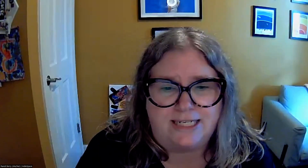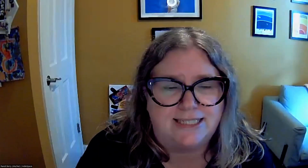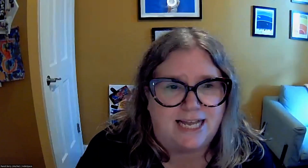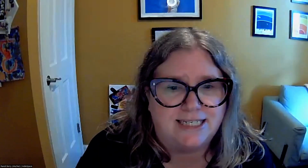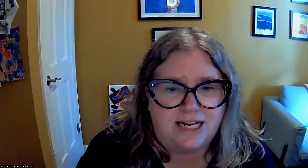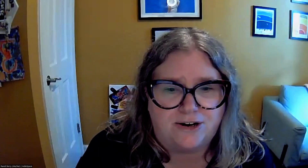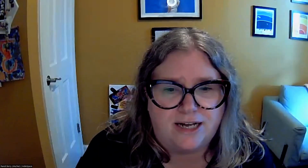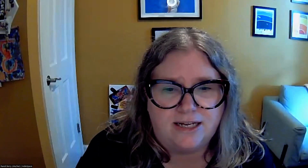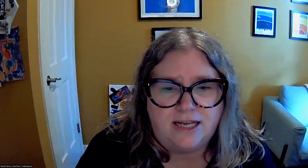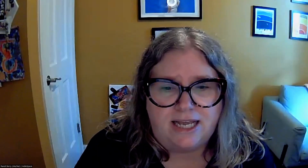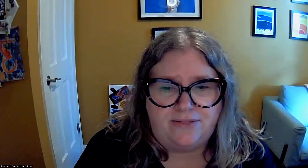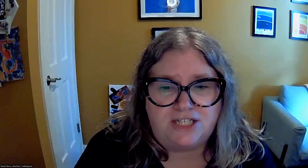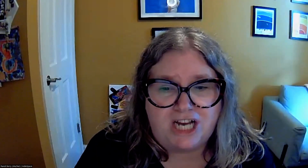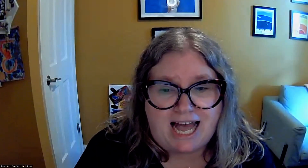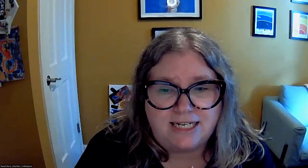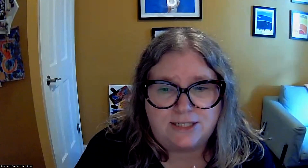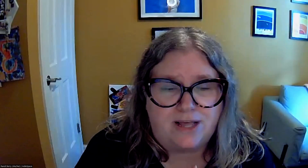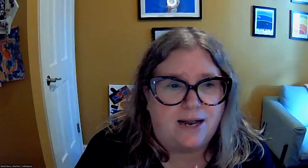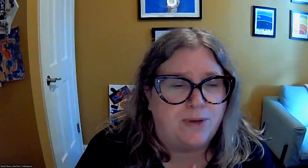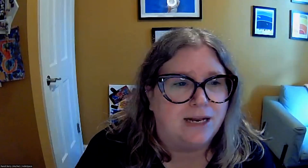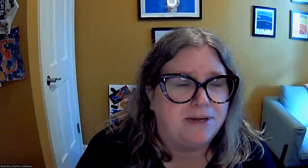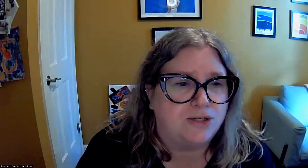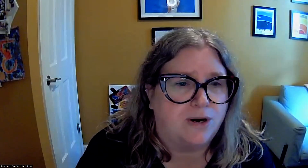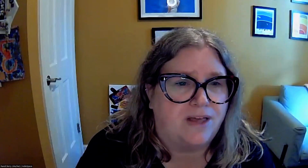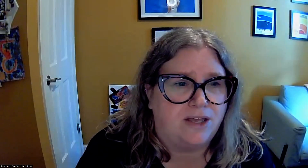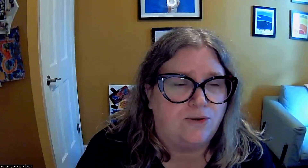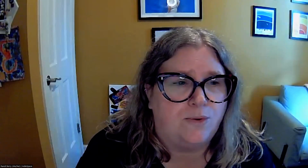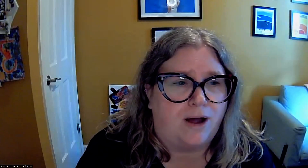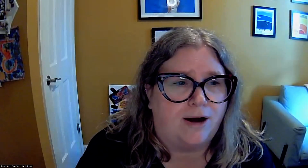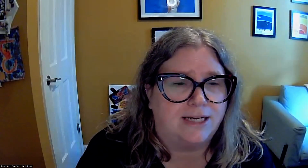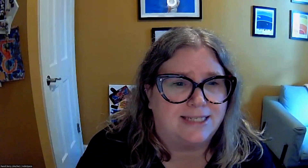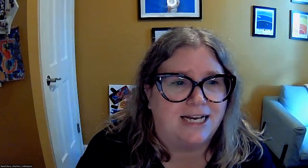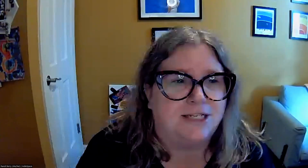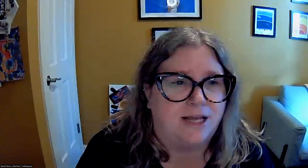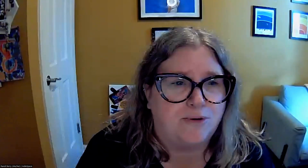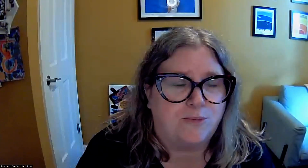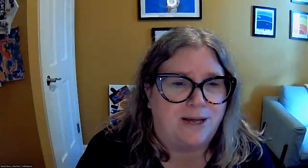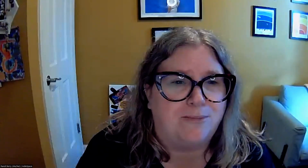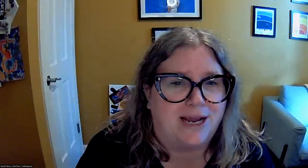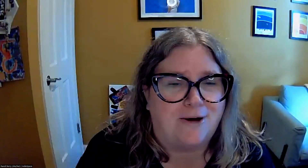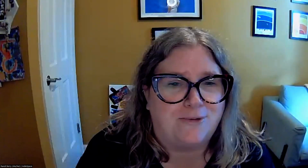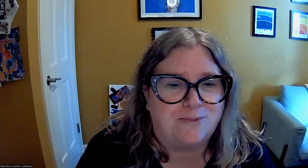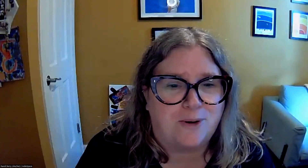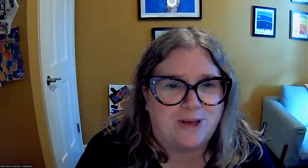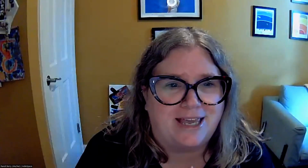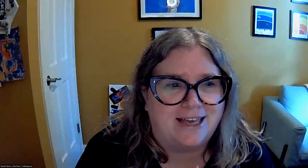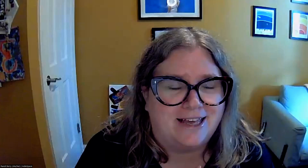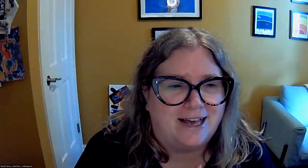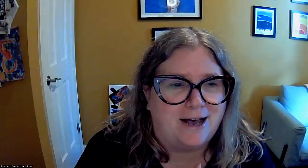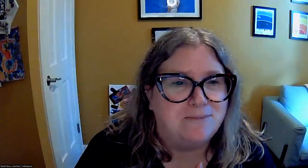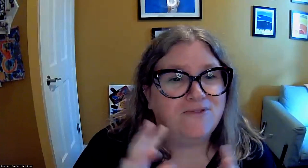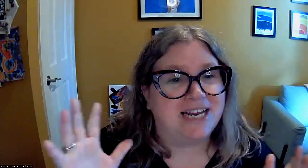message Transcend Kira in the chat so that we can be sure that you are assigned to the appropriate breakout room when